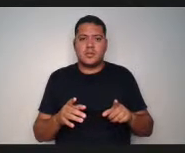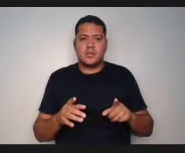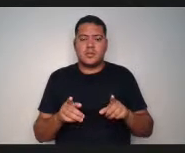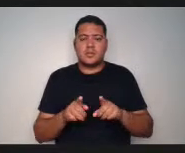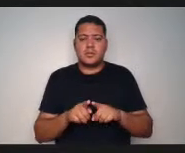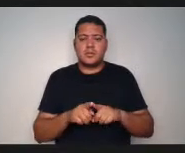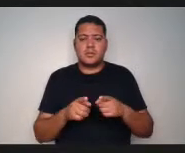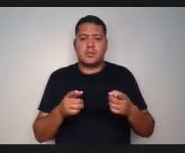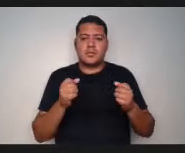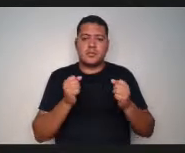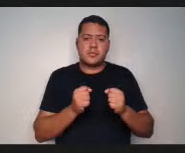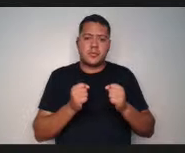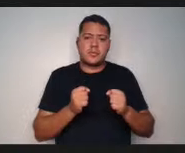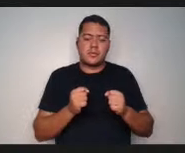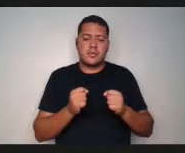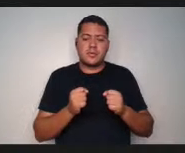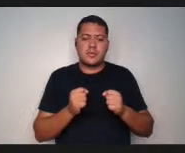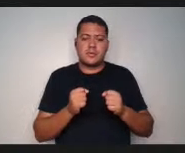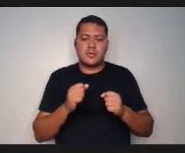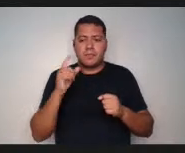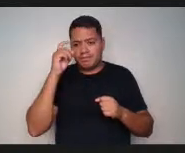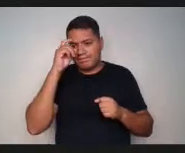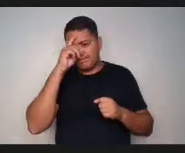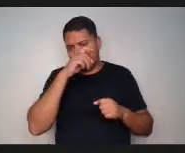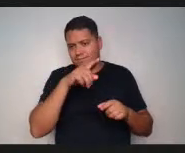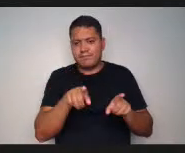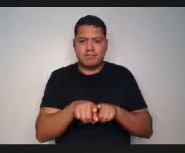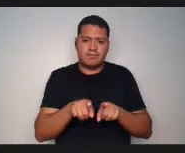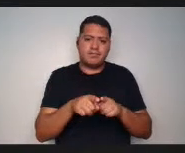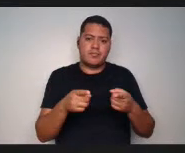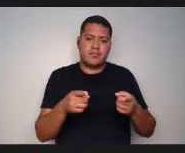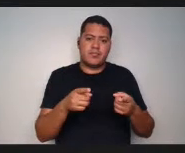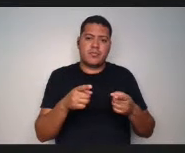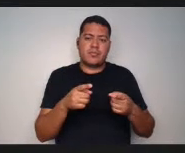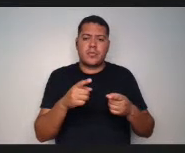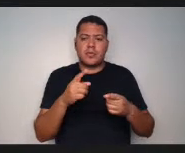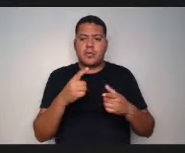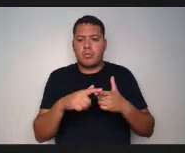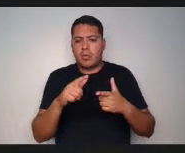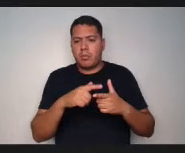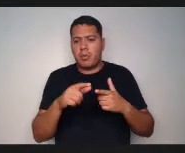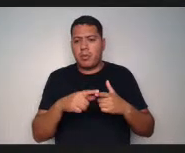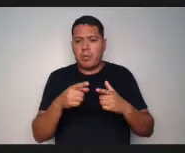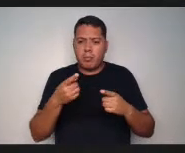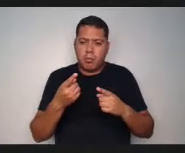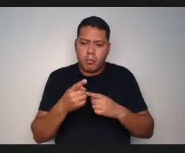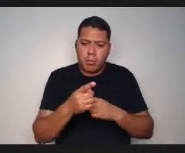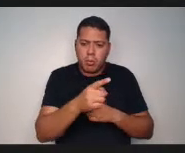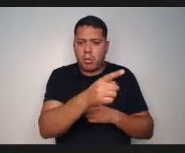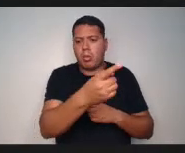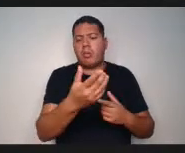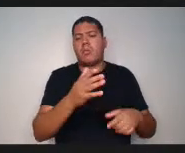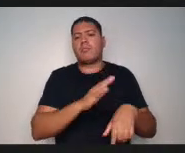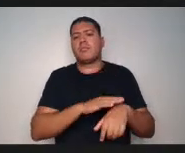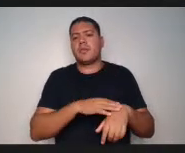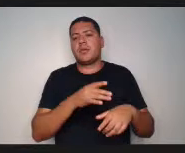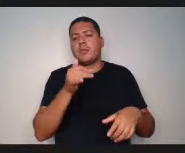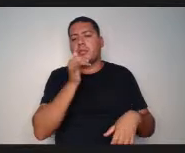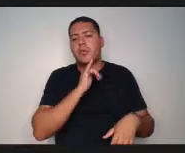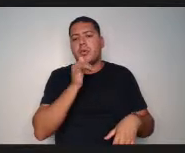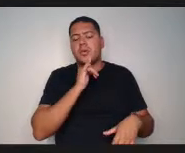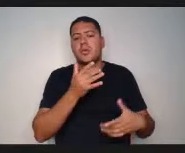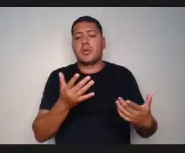long-term chronic health problems, as well as short-term chronic health problems like trouble sleeping, headaches,